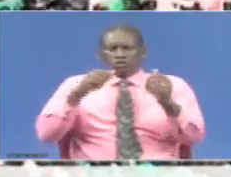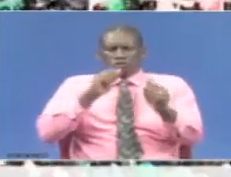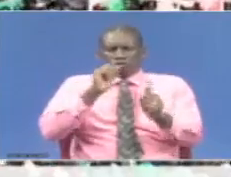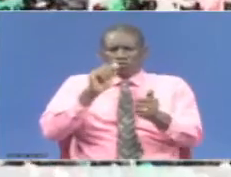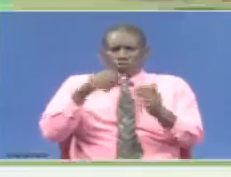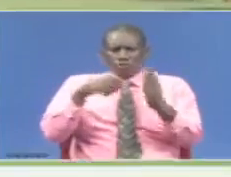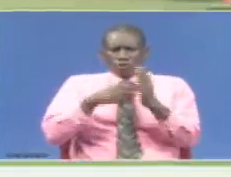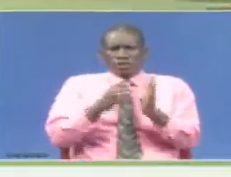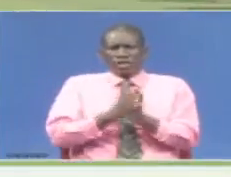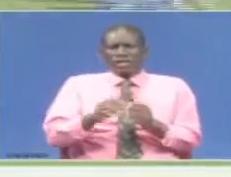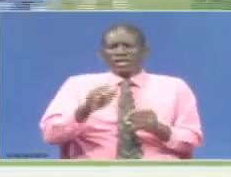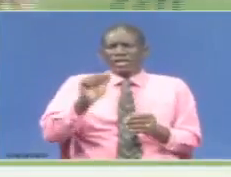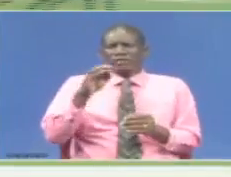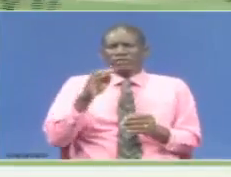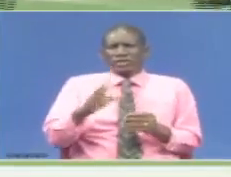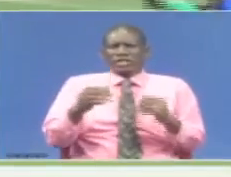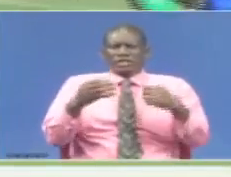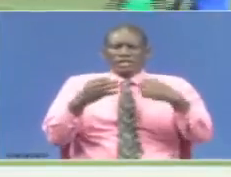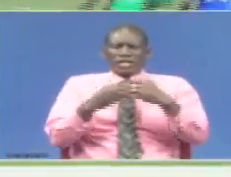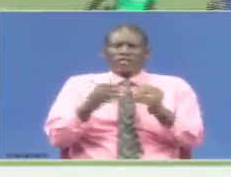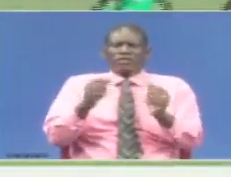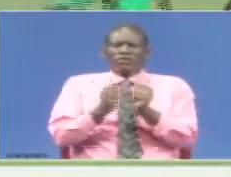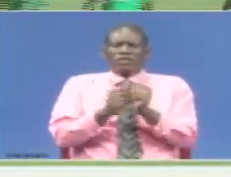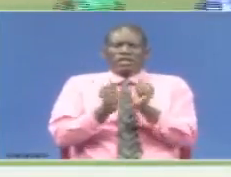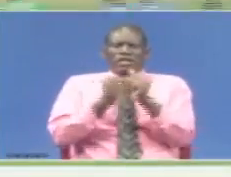while Leopards remain eighth on 18 points.